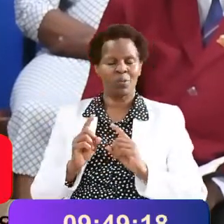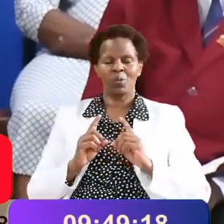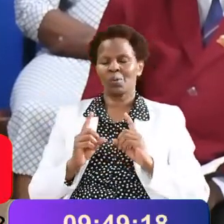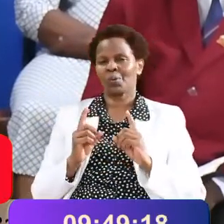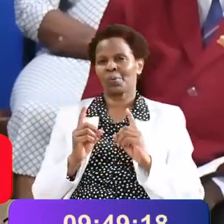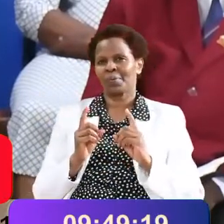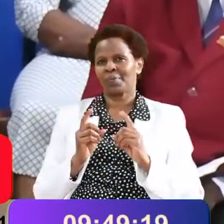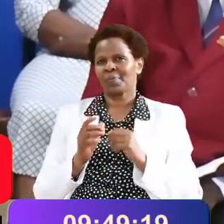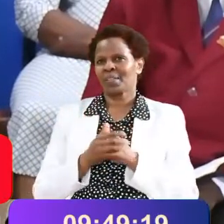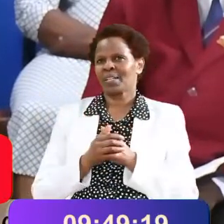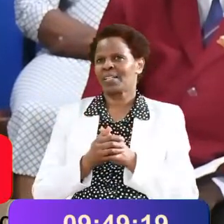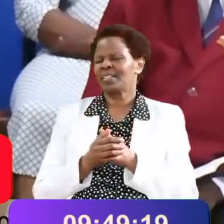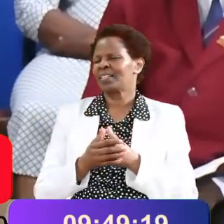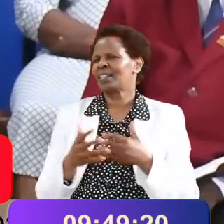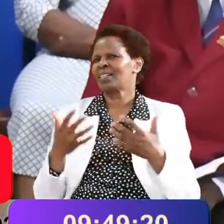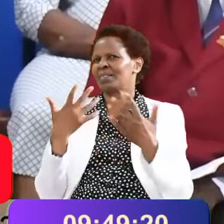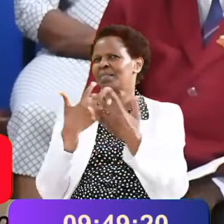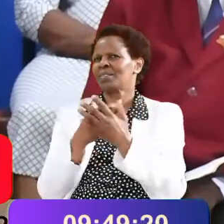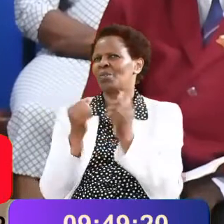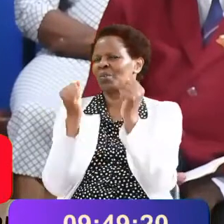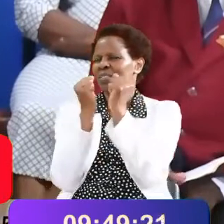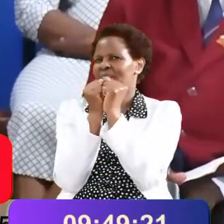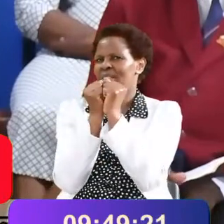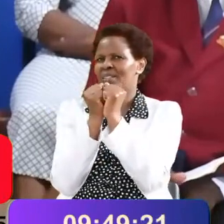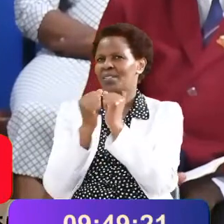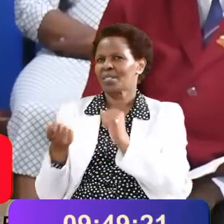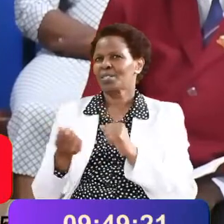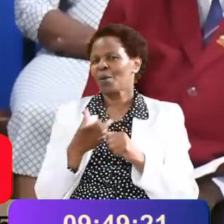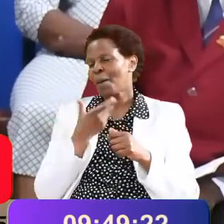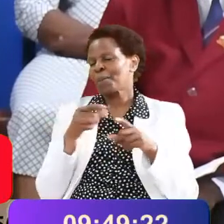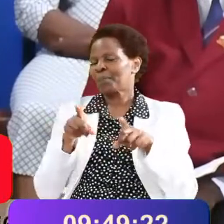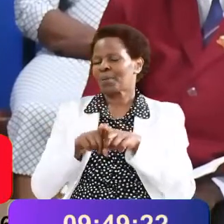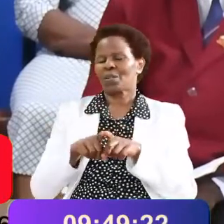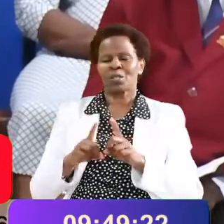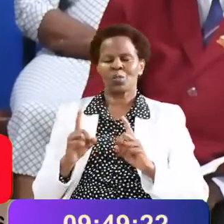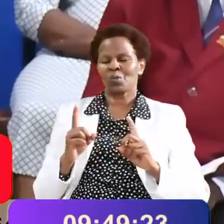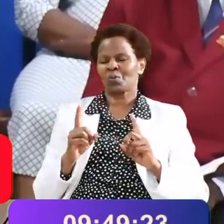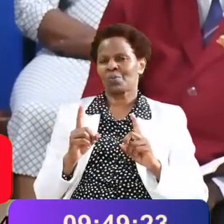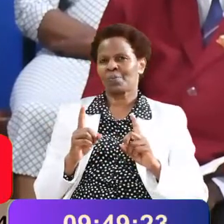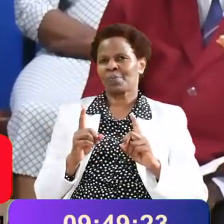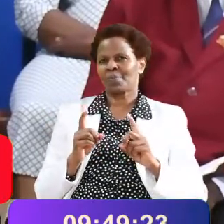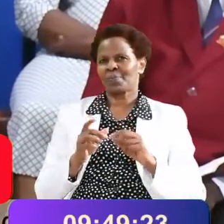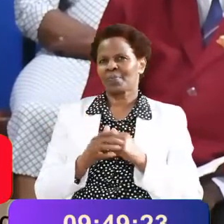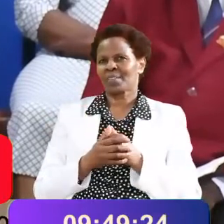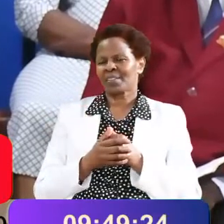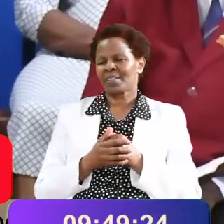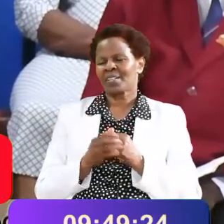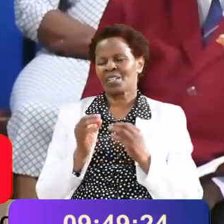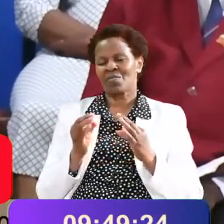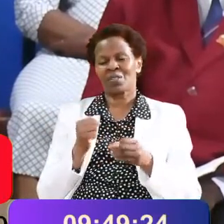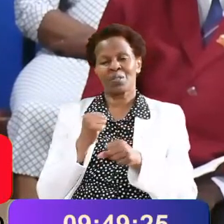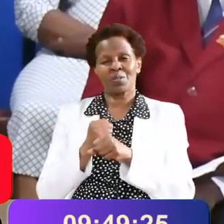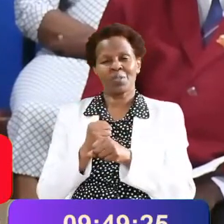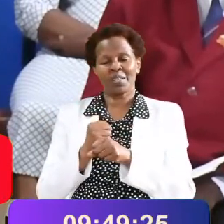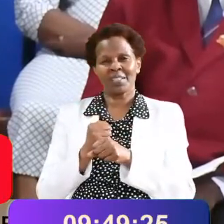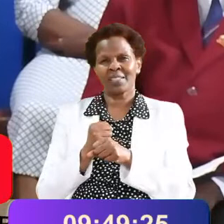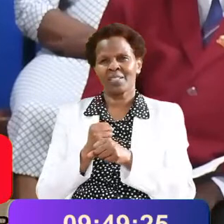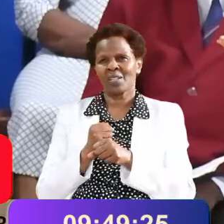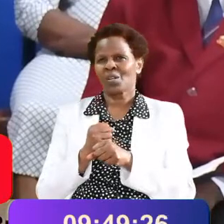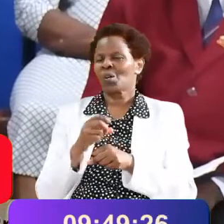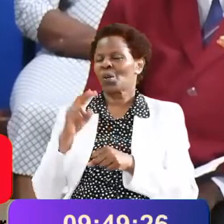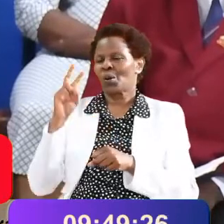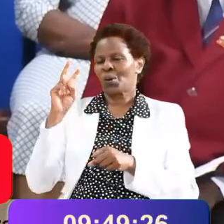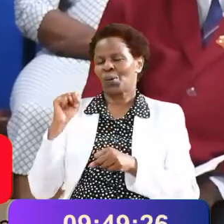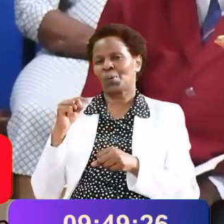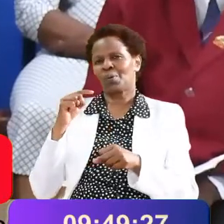them and put them in prison. But if he did that, do you think he would have peace, eternal peace? No, he would not